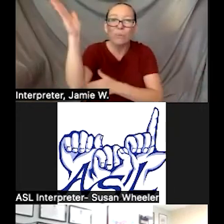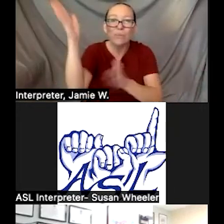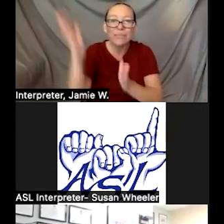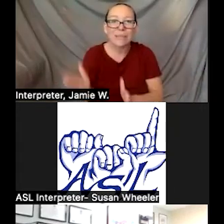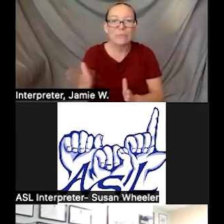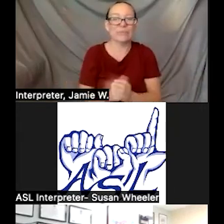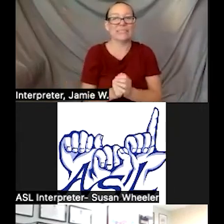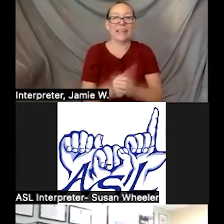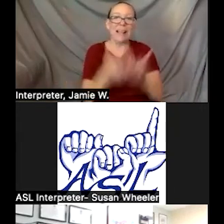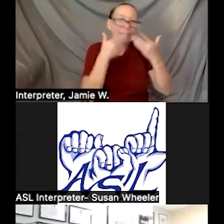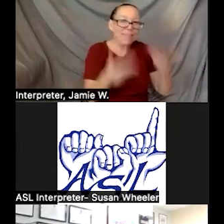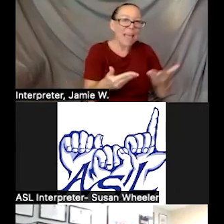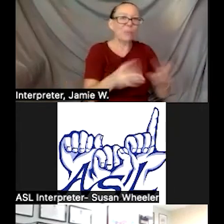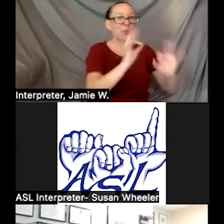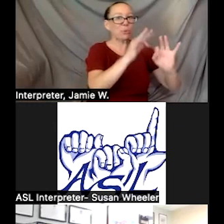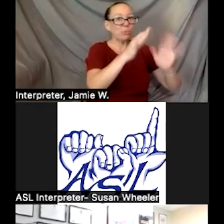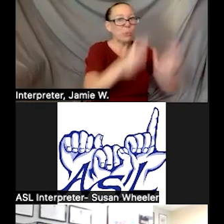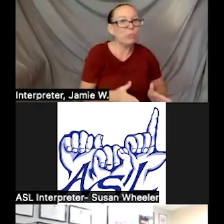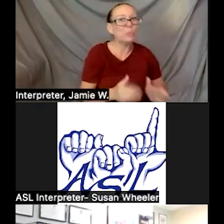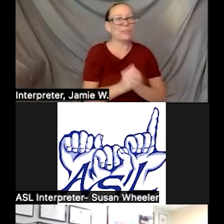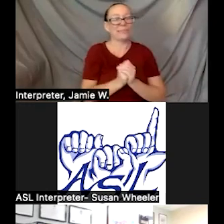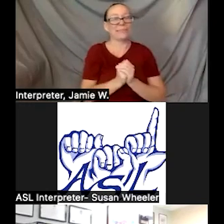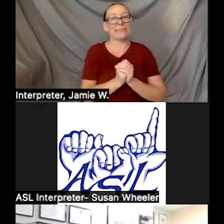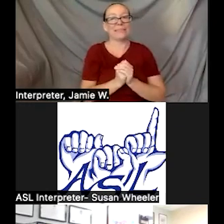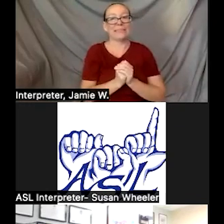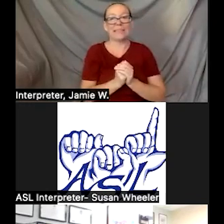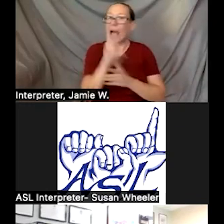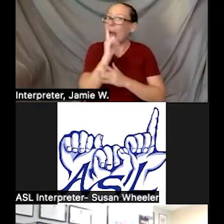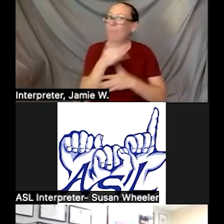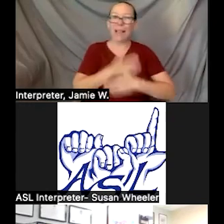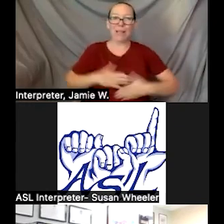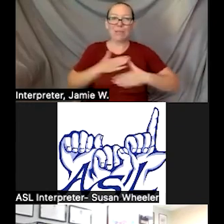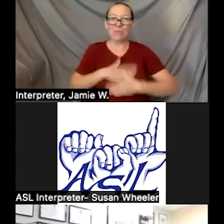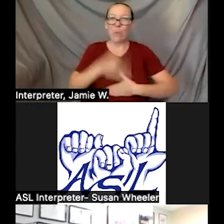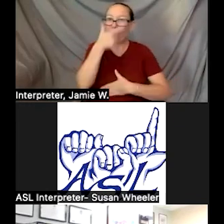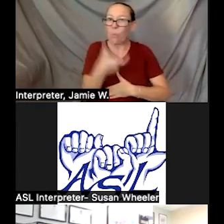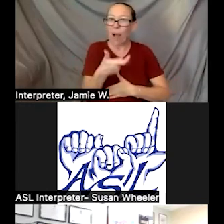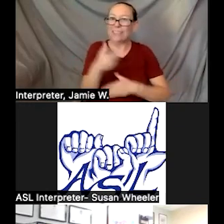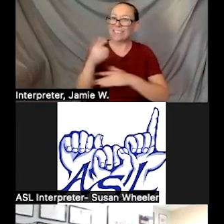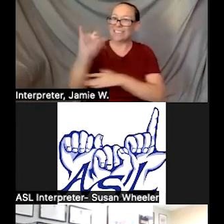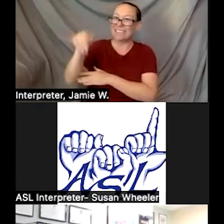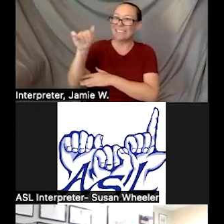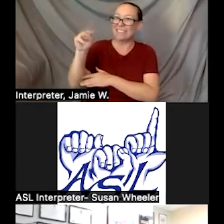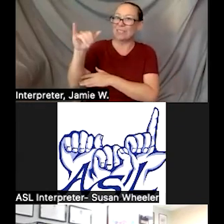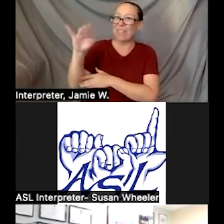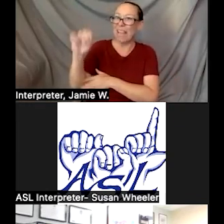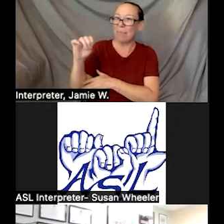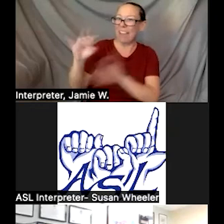our ASL interpreters. I really enjoyed watching Jamie interpret Steve's joke